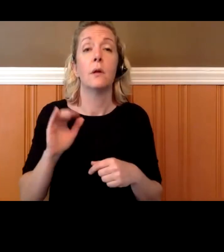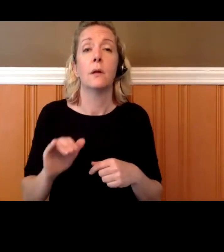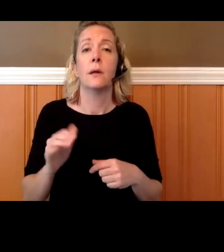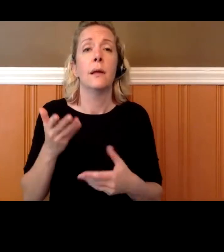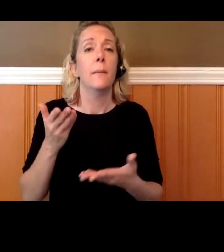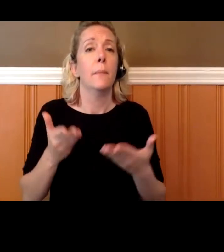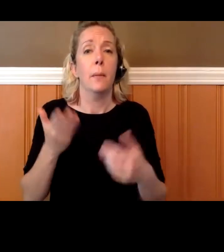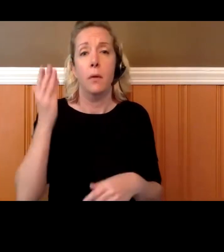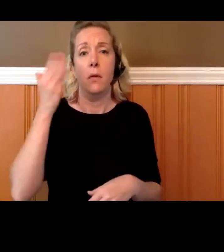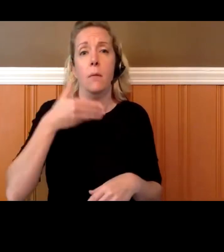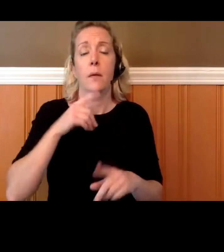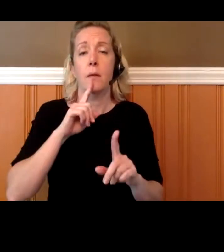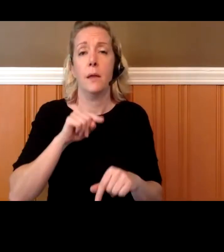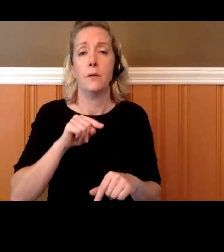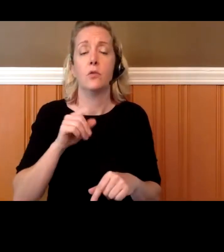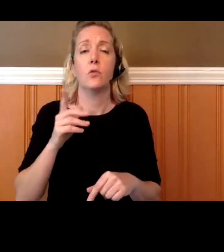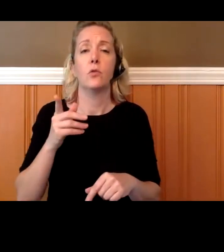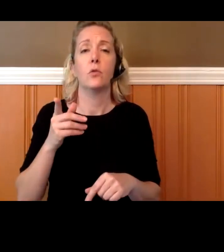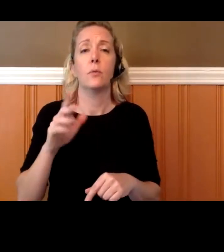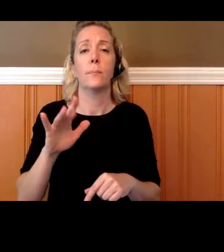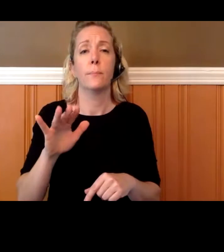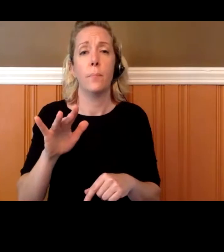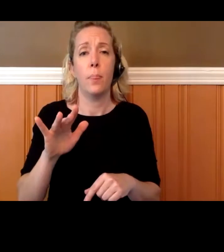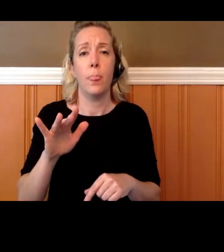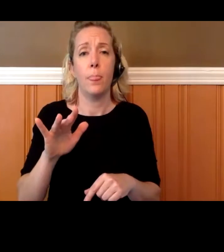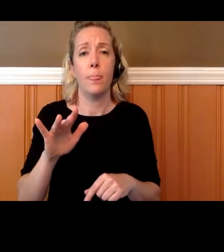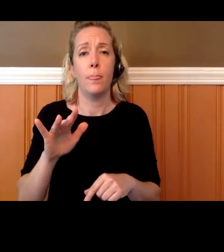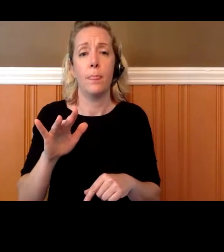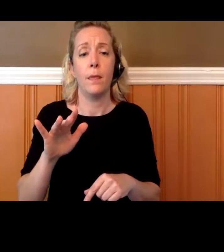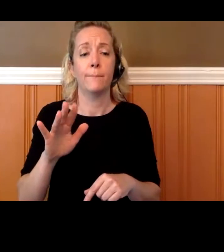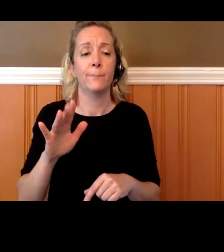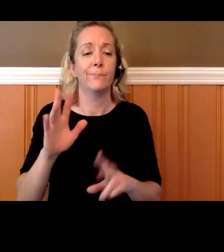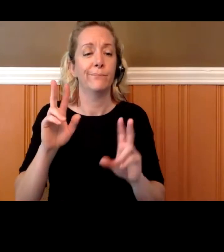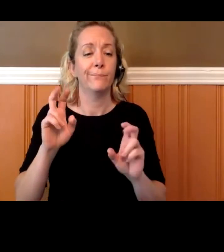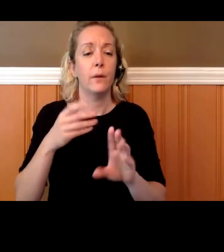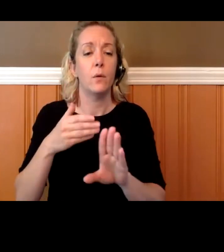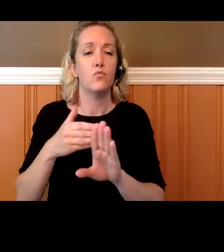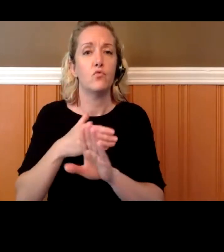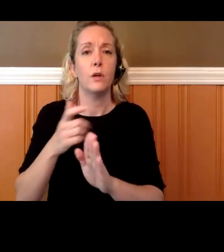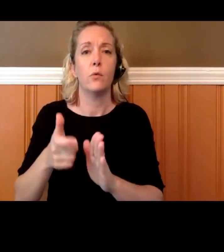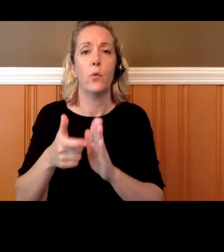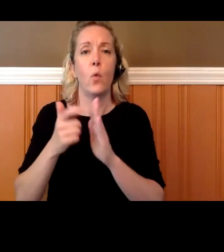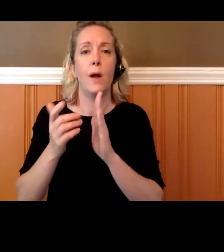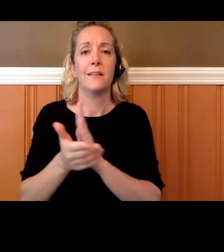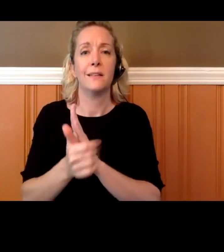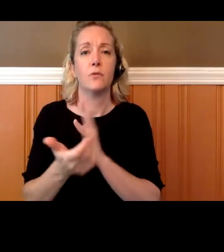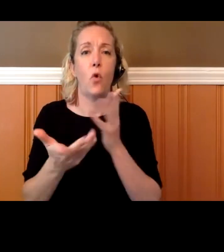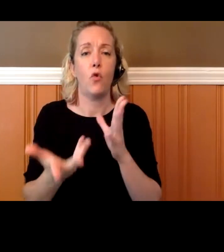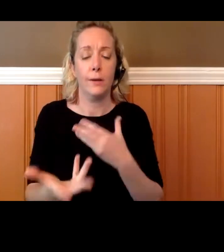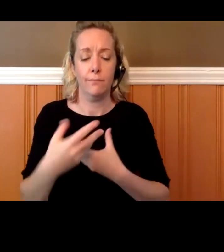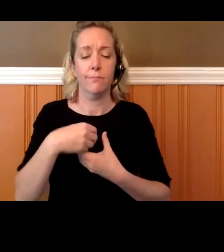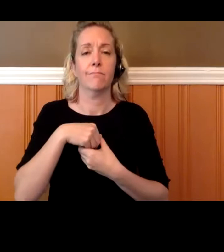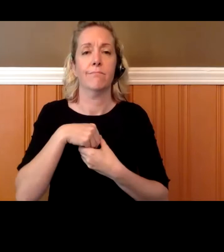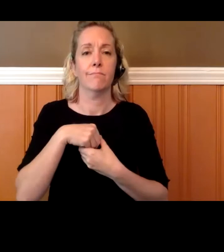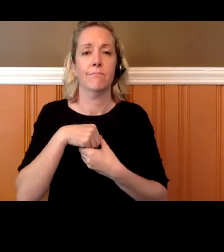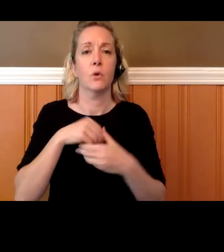this already in the former, what you were just discussing, but what are the prerequisite skills you suggest the individual have before you work on